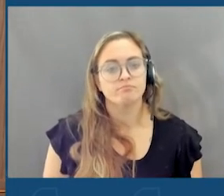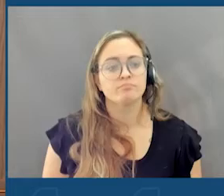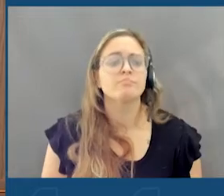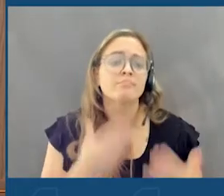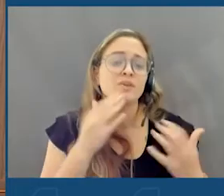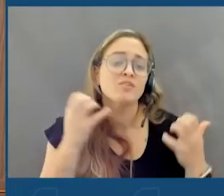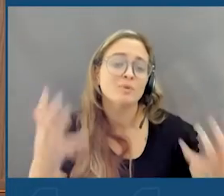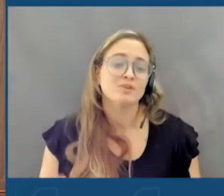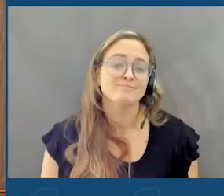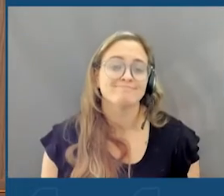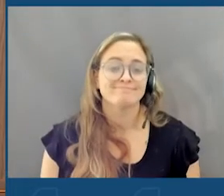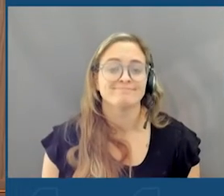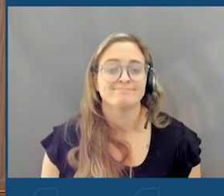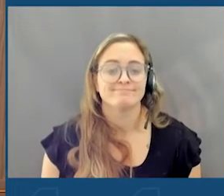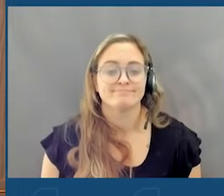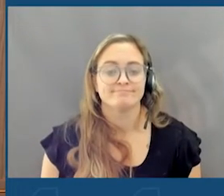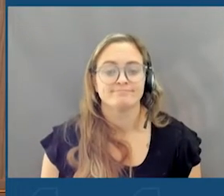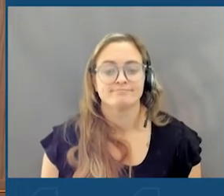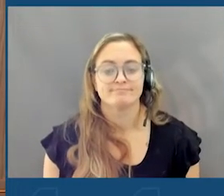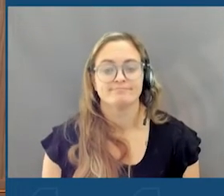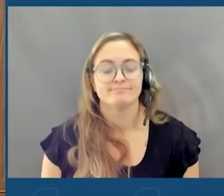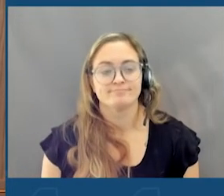much.